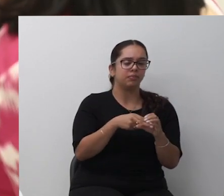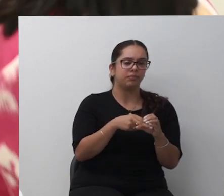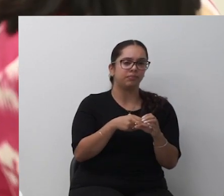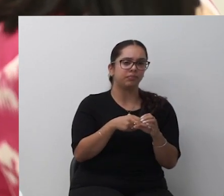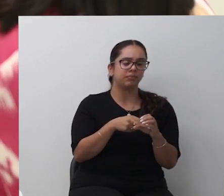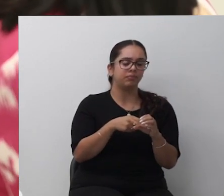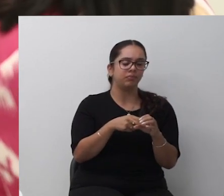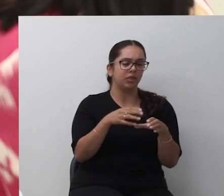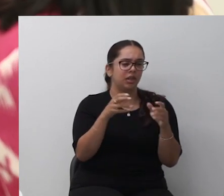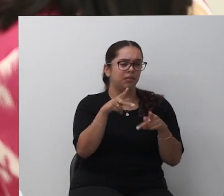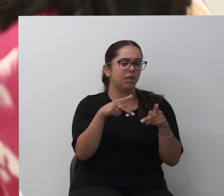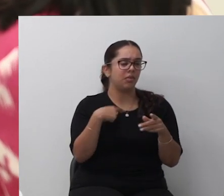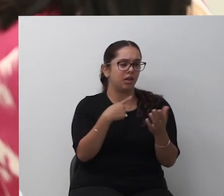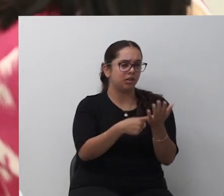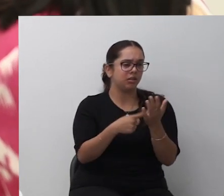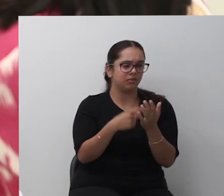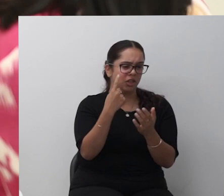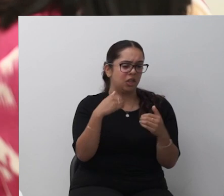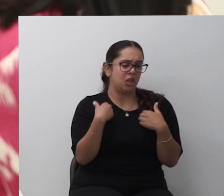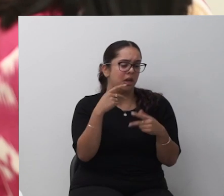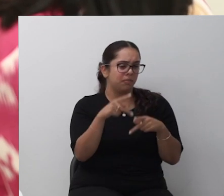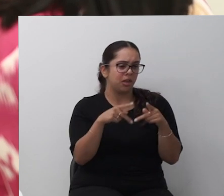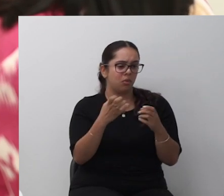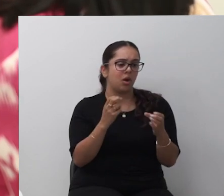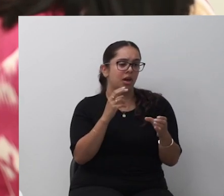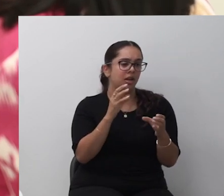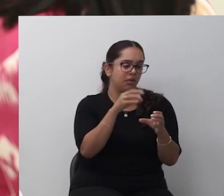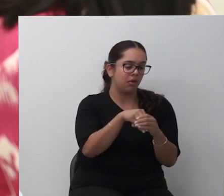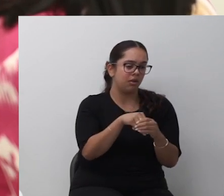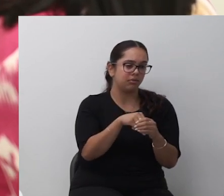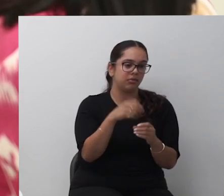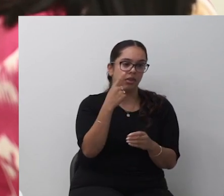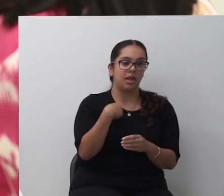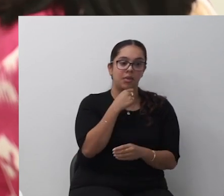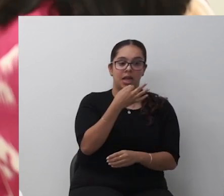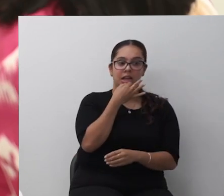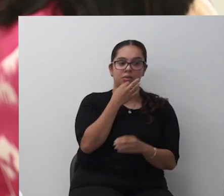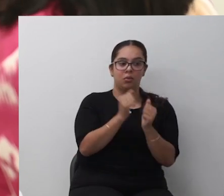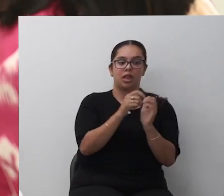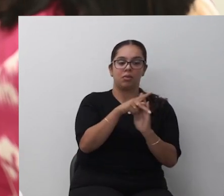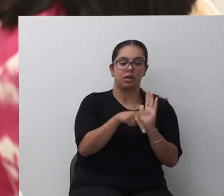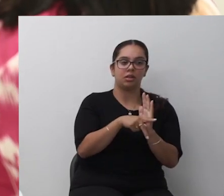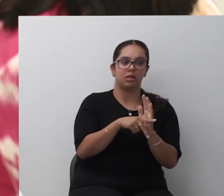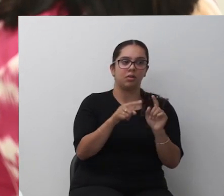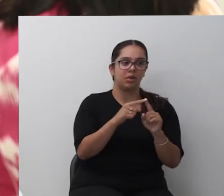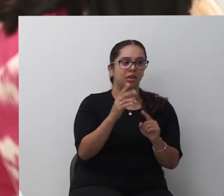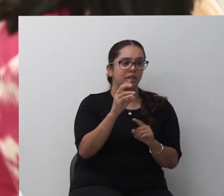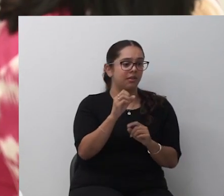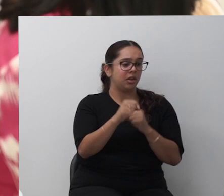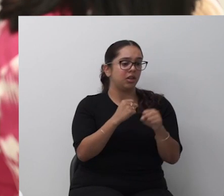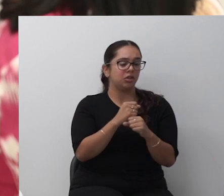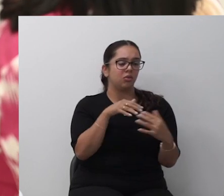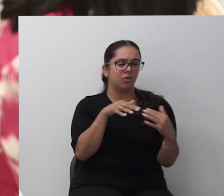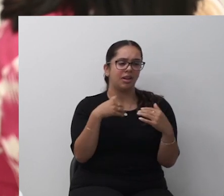lot of folks I talk to, especially younger folks who want to get involved, are well, I'm not an expert in policy. And it's with 7 years of war,